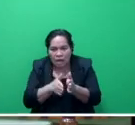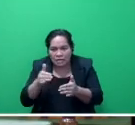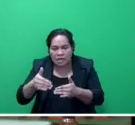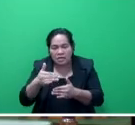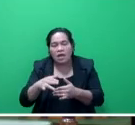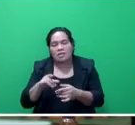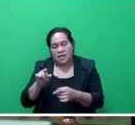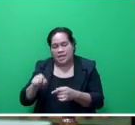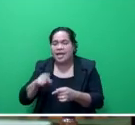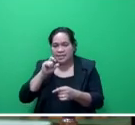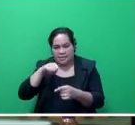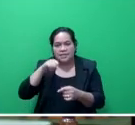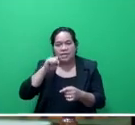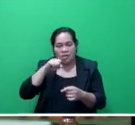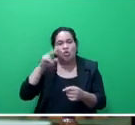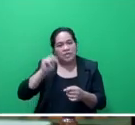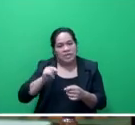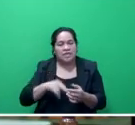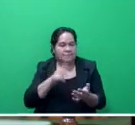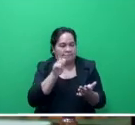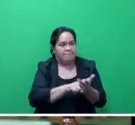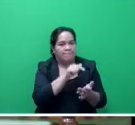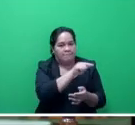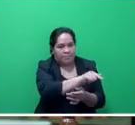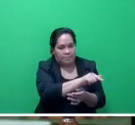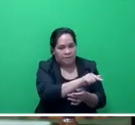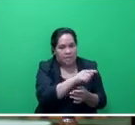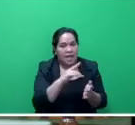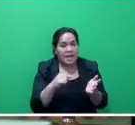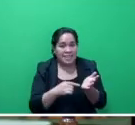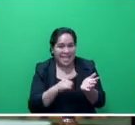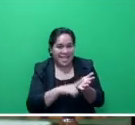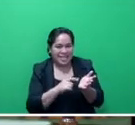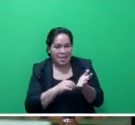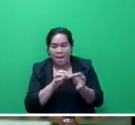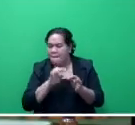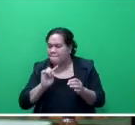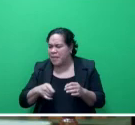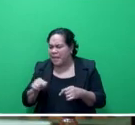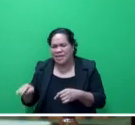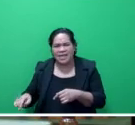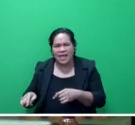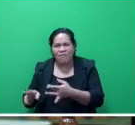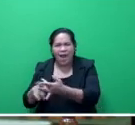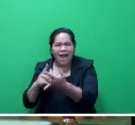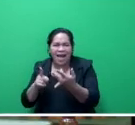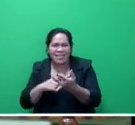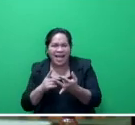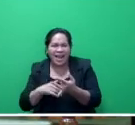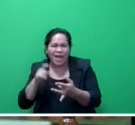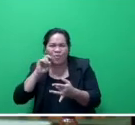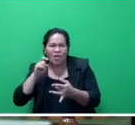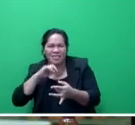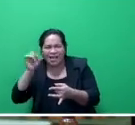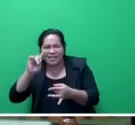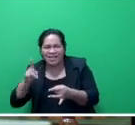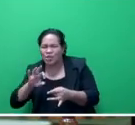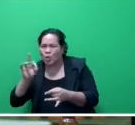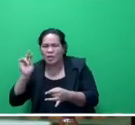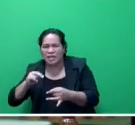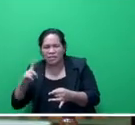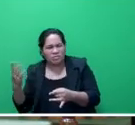impact directly on the lessors. However, with the ones that we are proposing, there's no impact on the lease terms or the conditions or indeed the